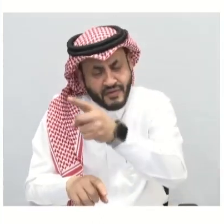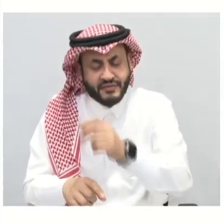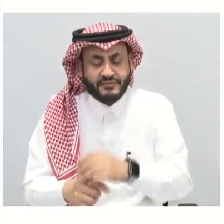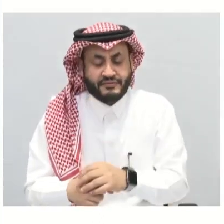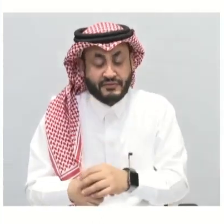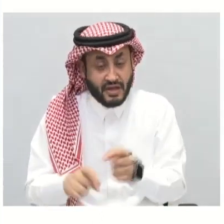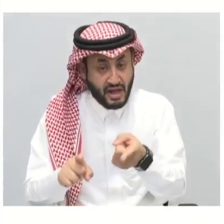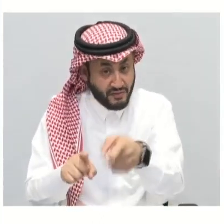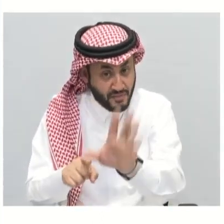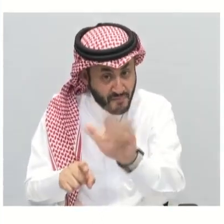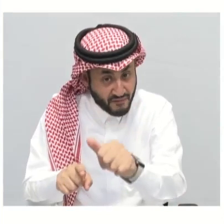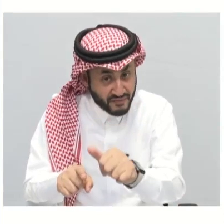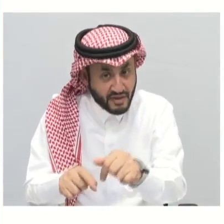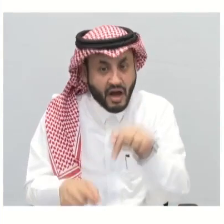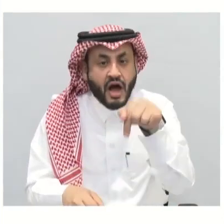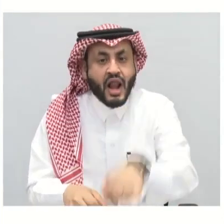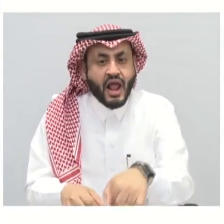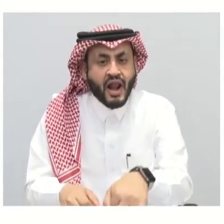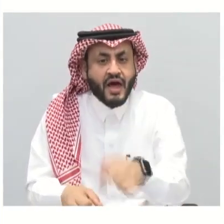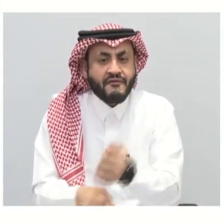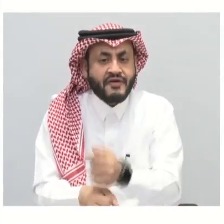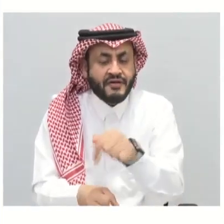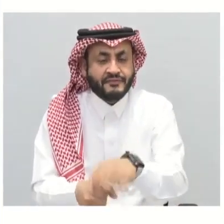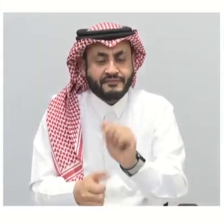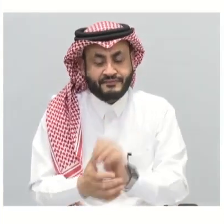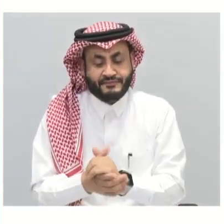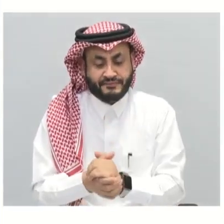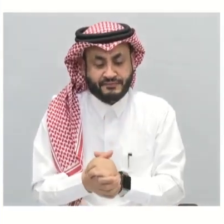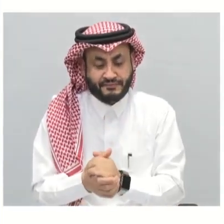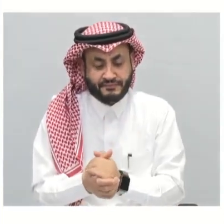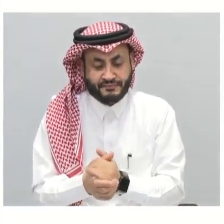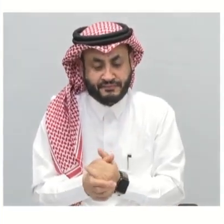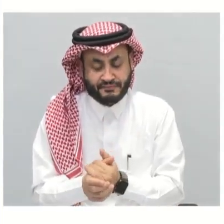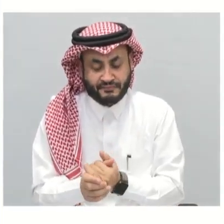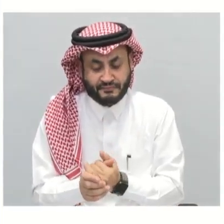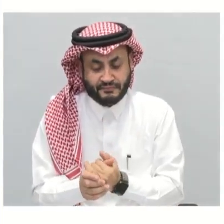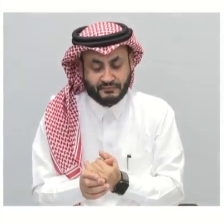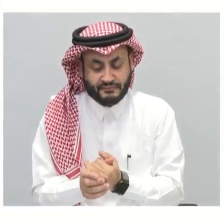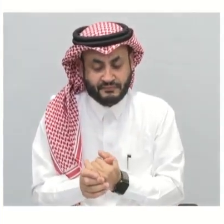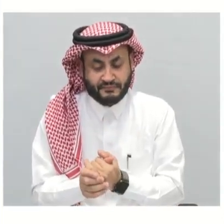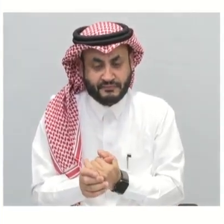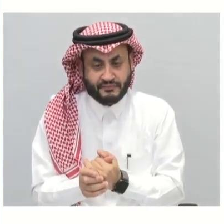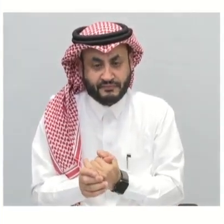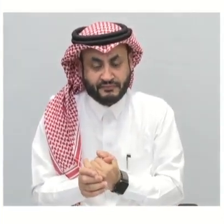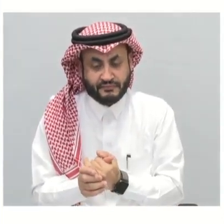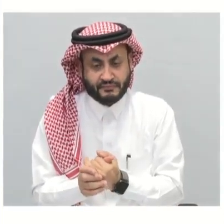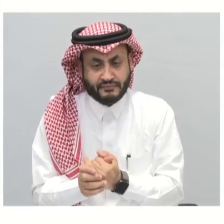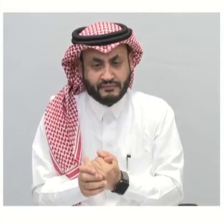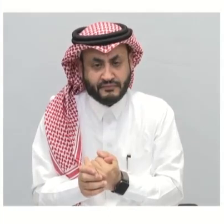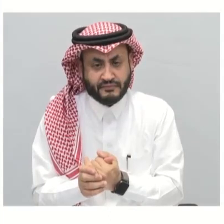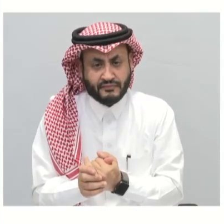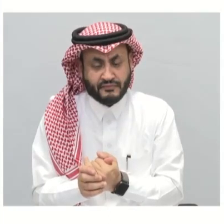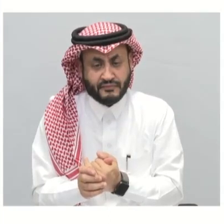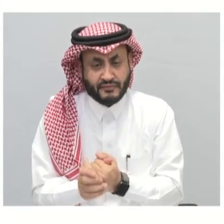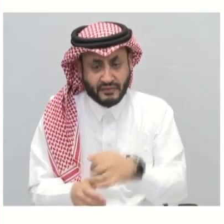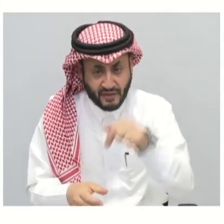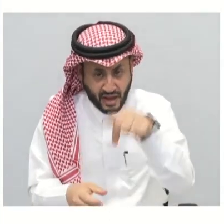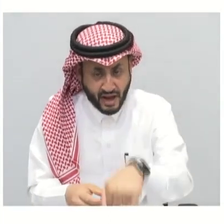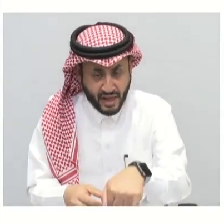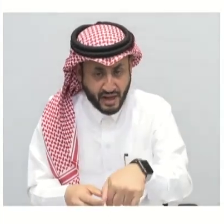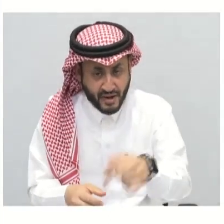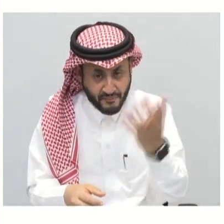can use it to talk about the day or the time of this day. You can say this